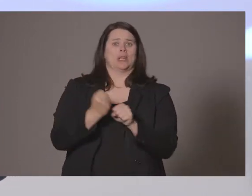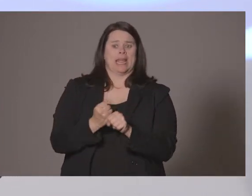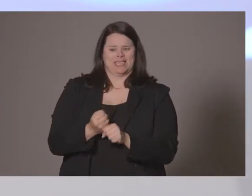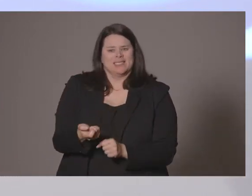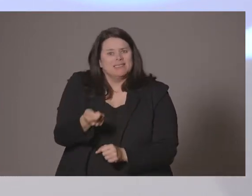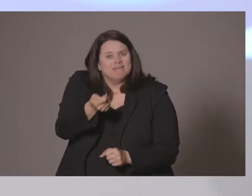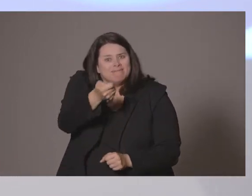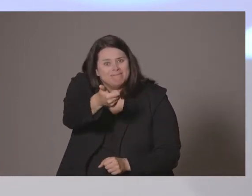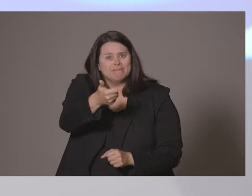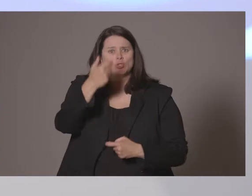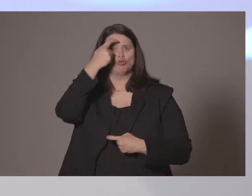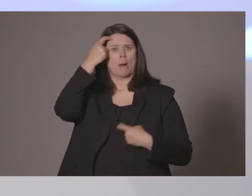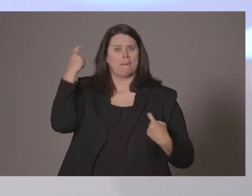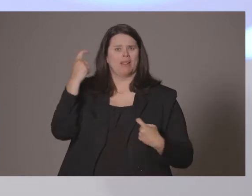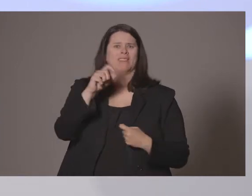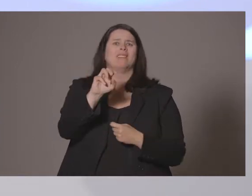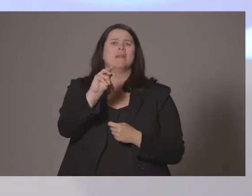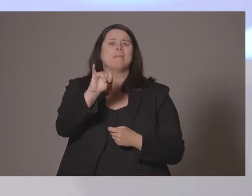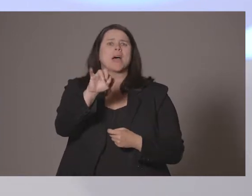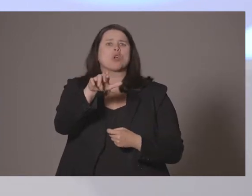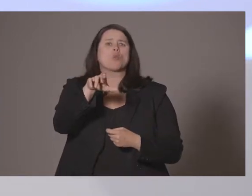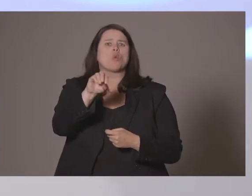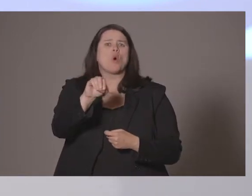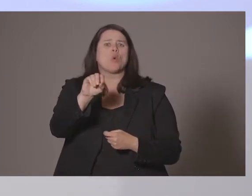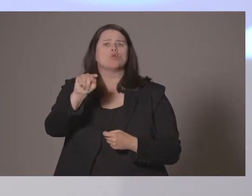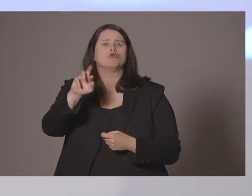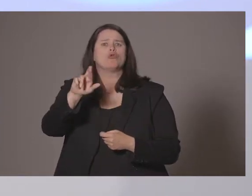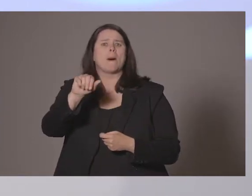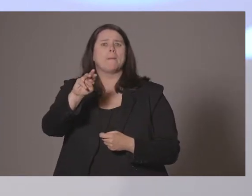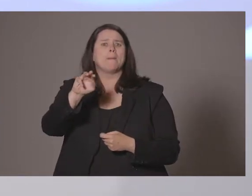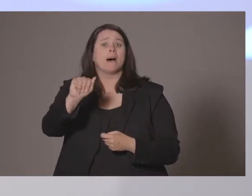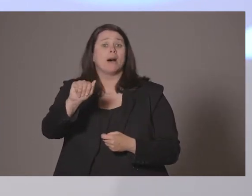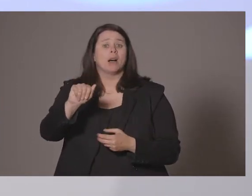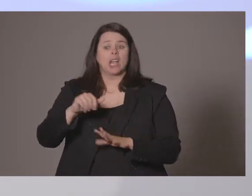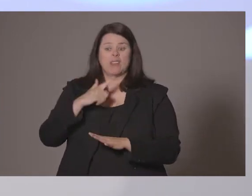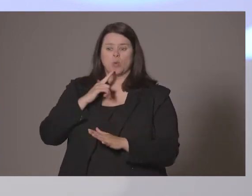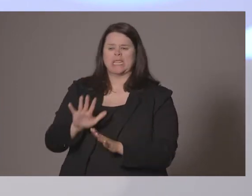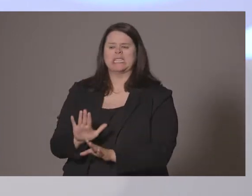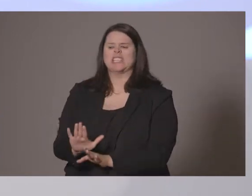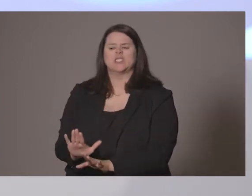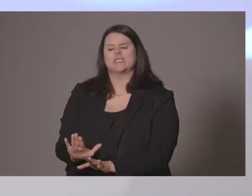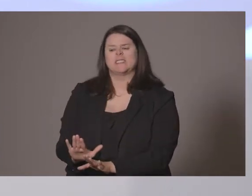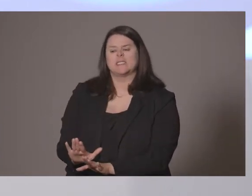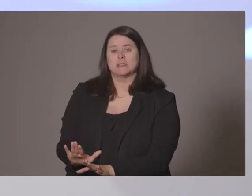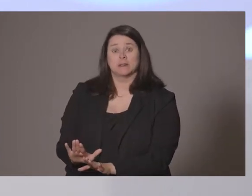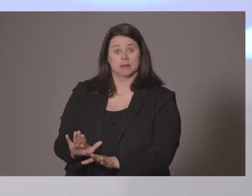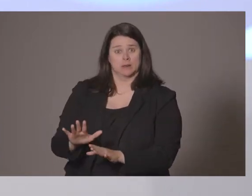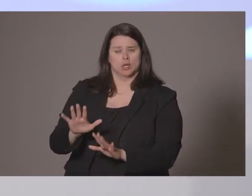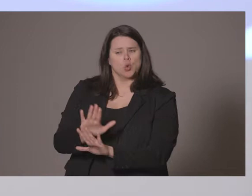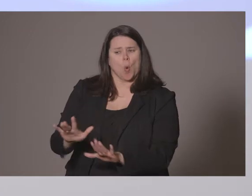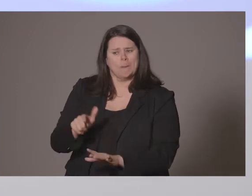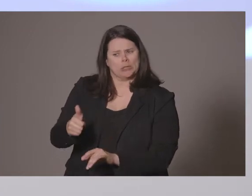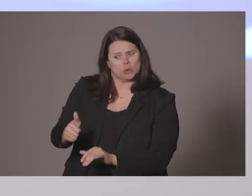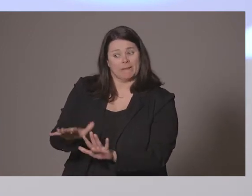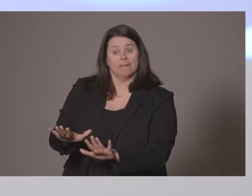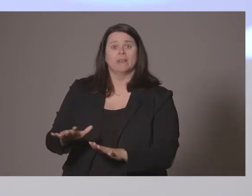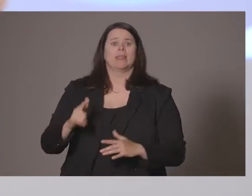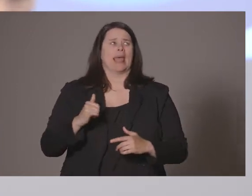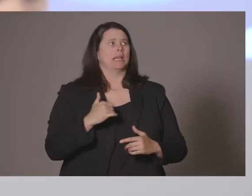trauma in some sense. Ways in which we tell people to not be authentic are quite harmful.